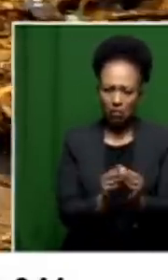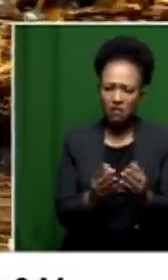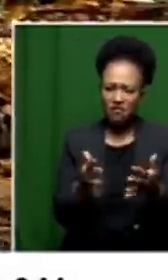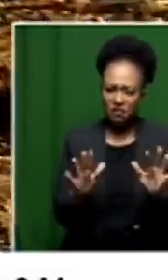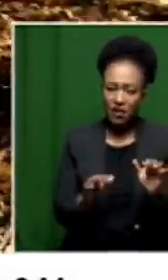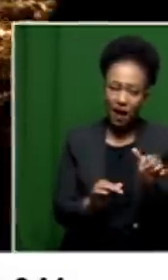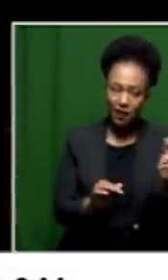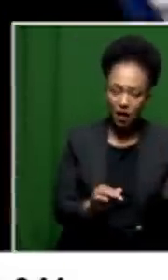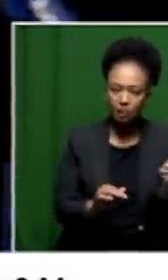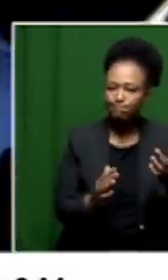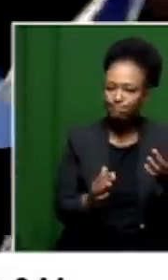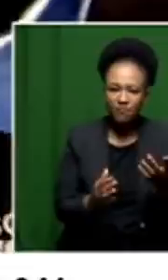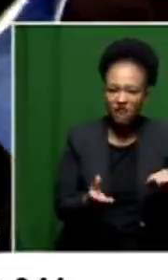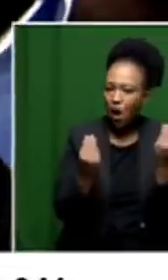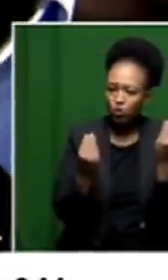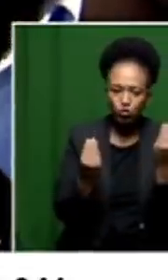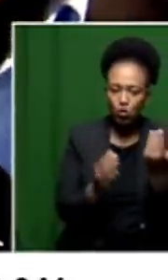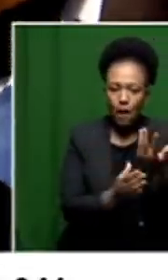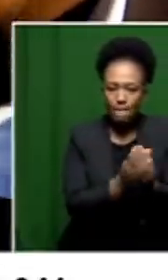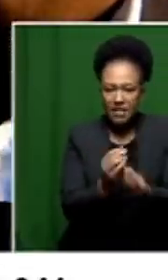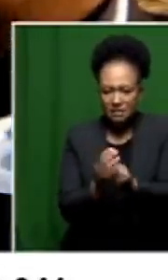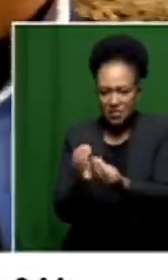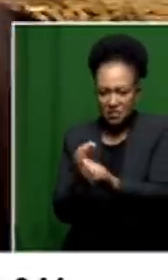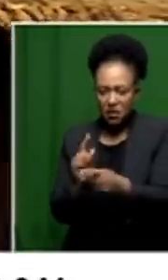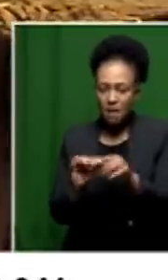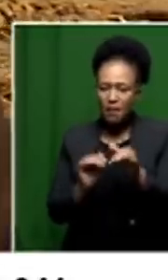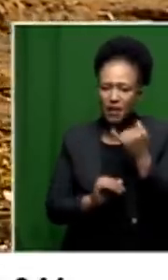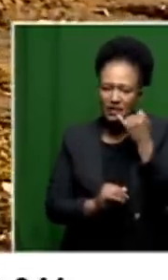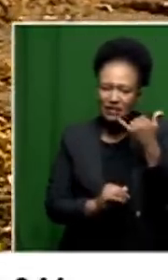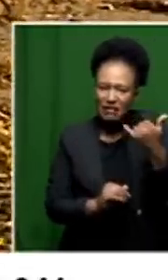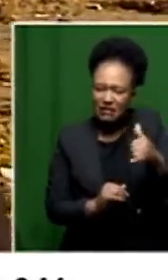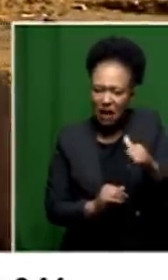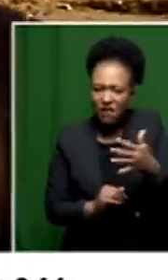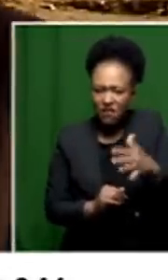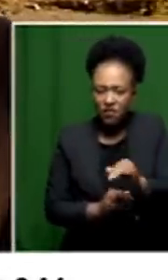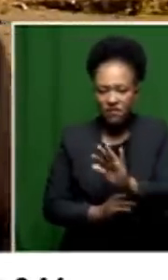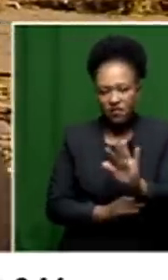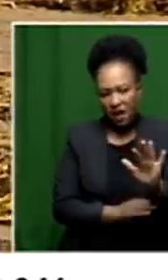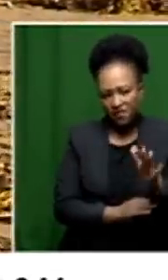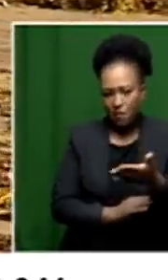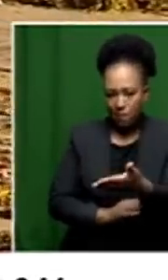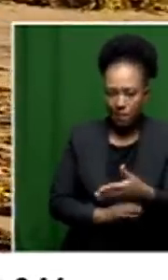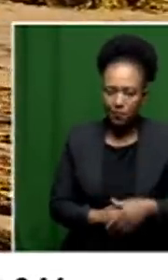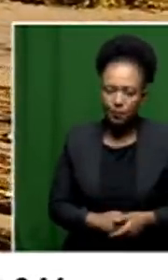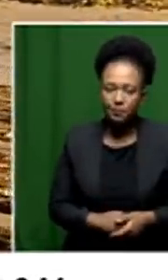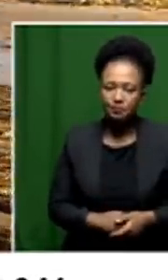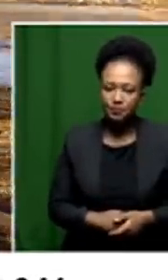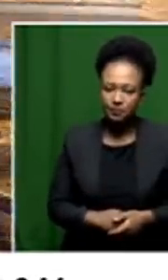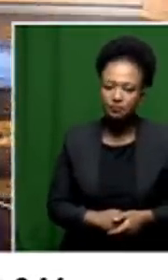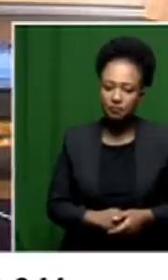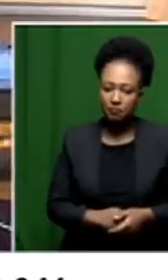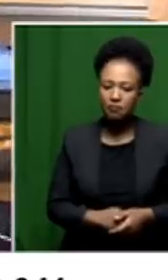still, reported missing. There are 55 injuries that have been reported across the province, Sakina.